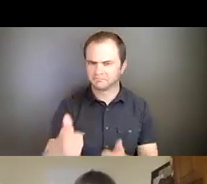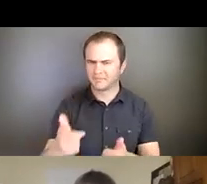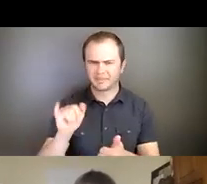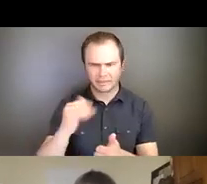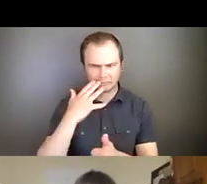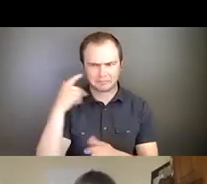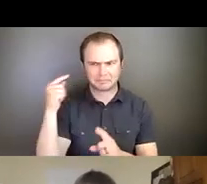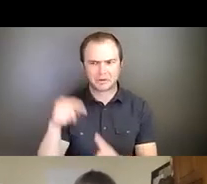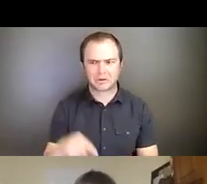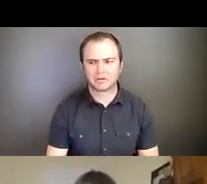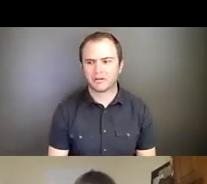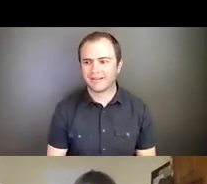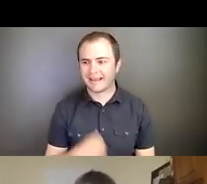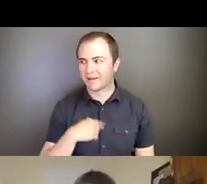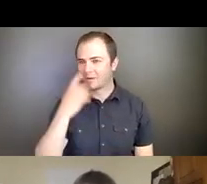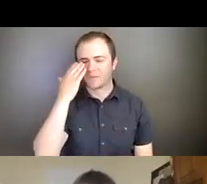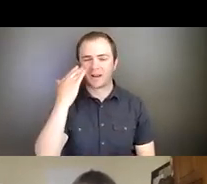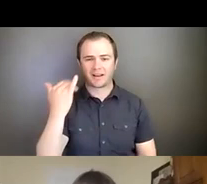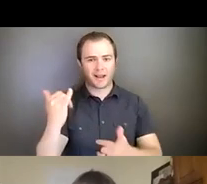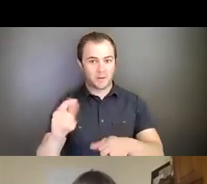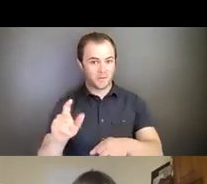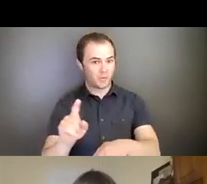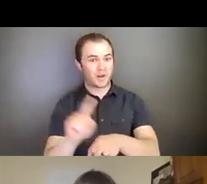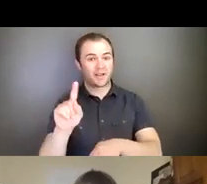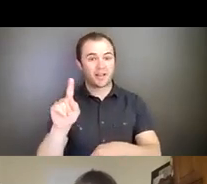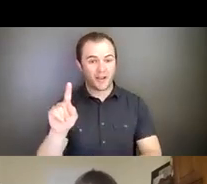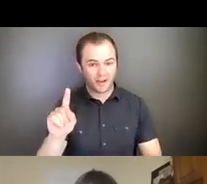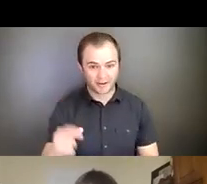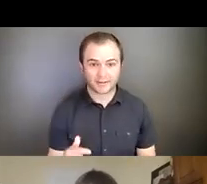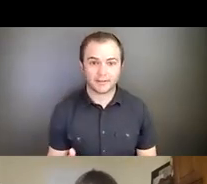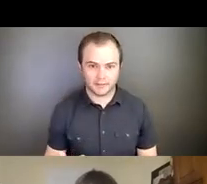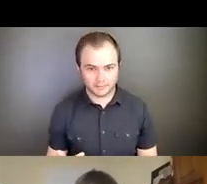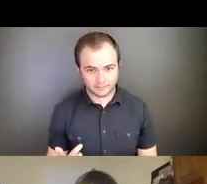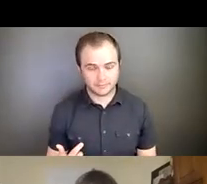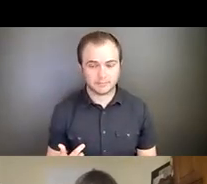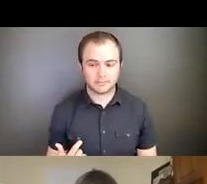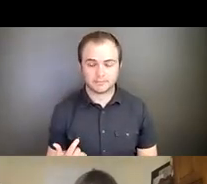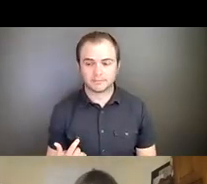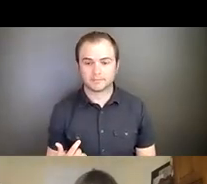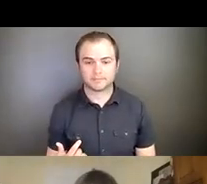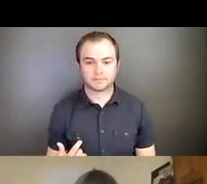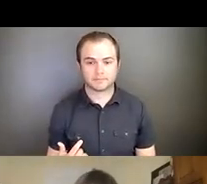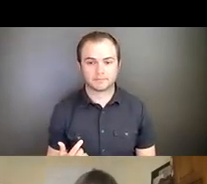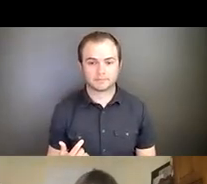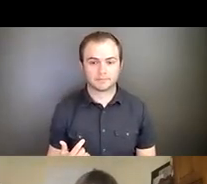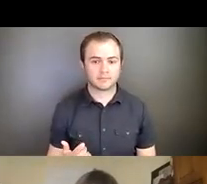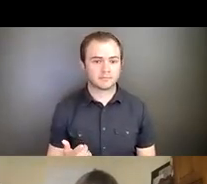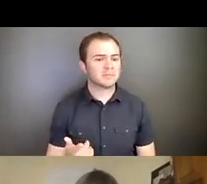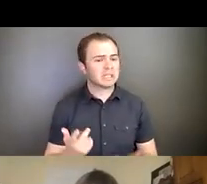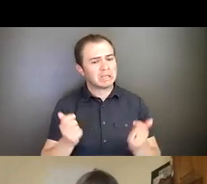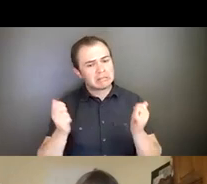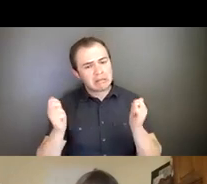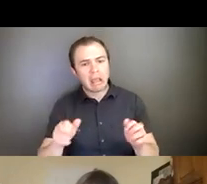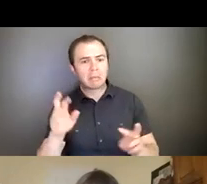I know that we're now at the 1 o'clock hour, and I would love and encourage folks to kind of hang out for a little